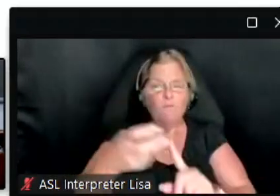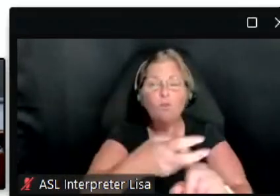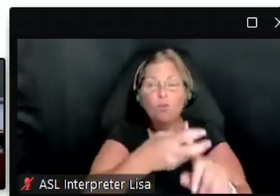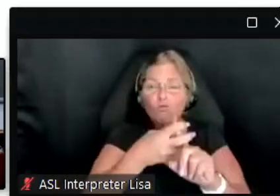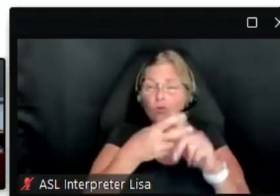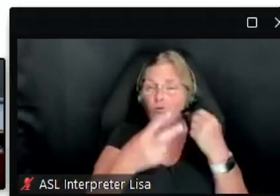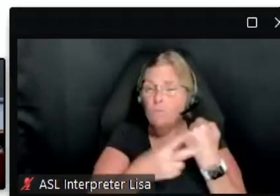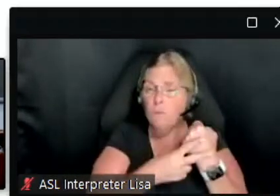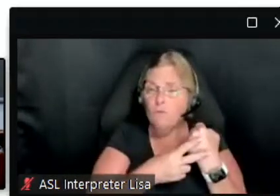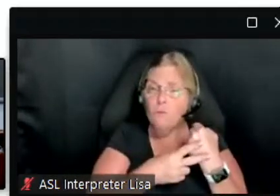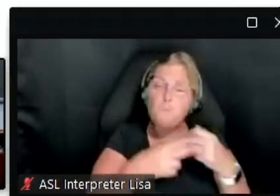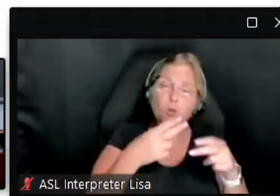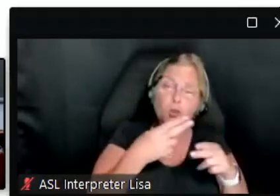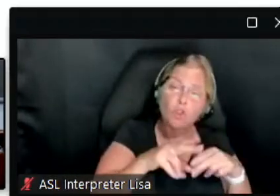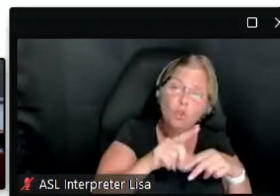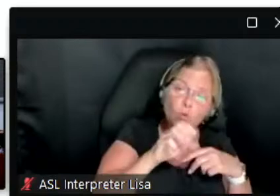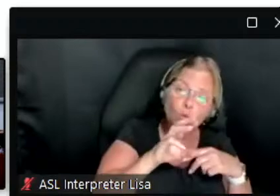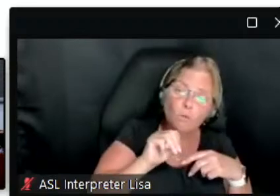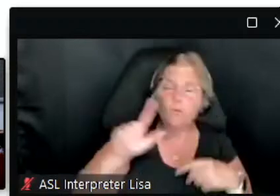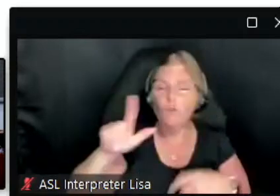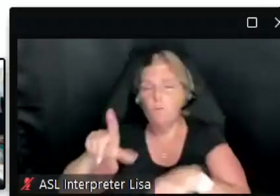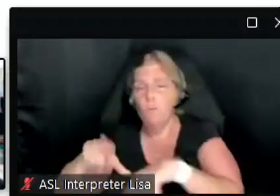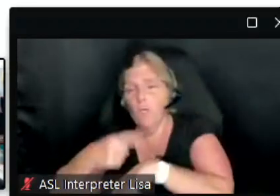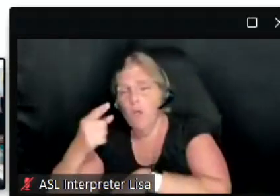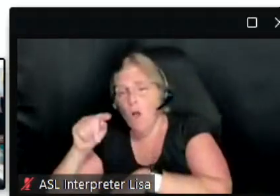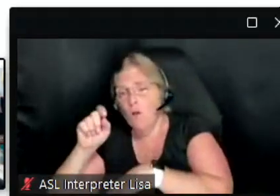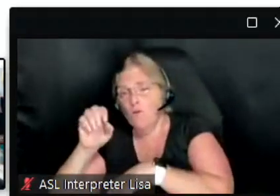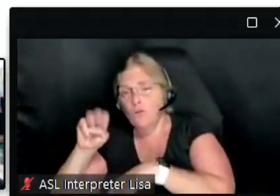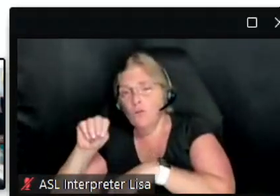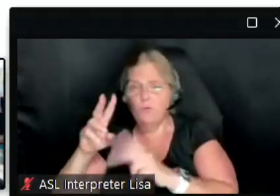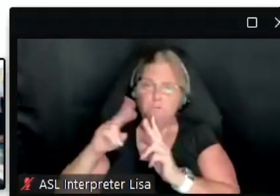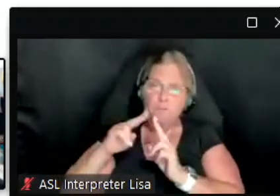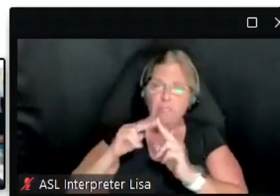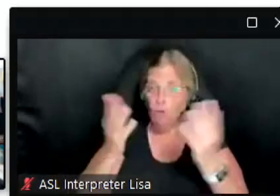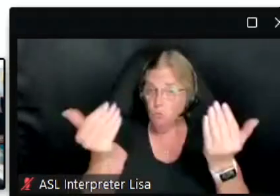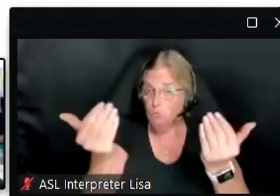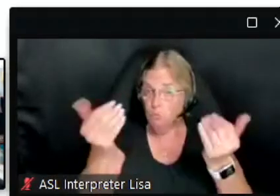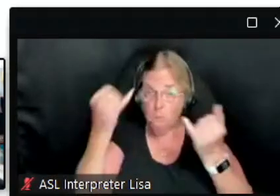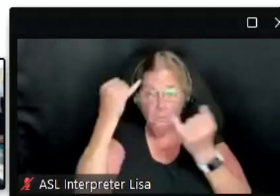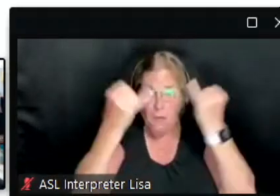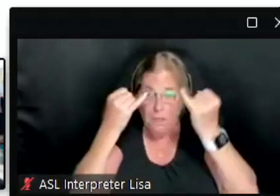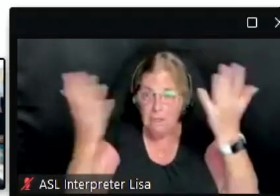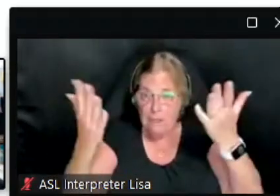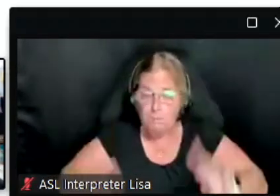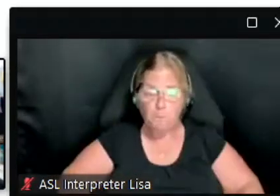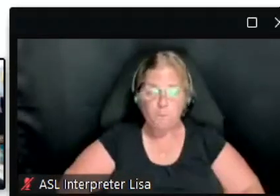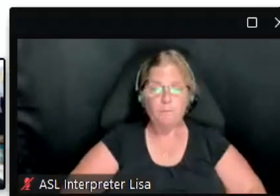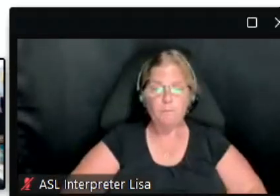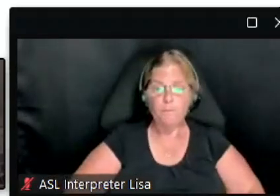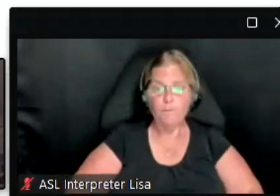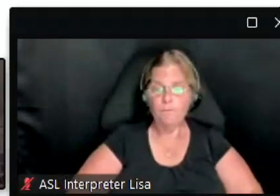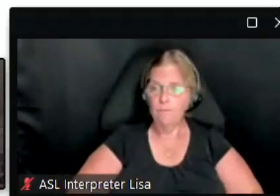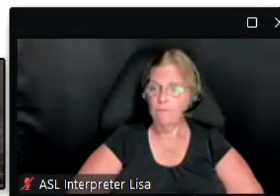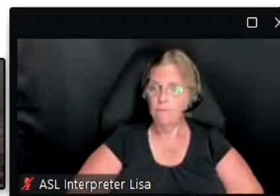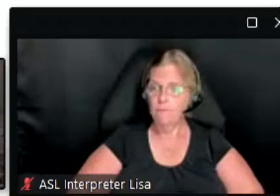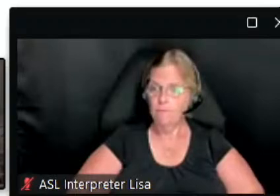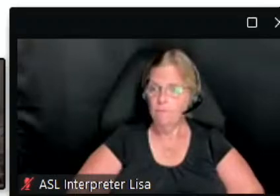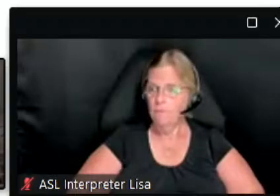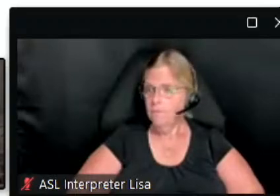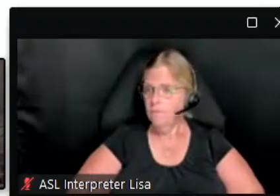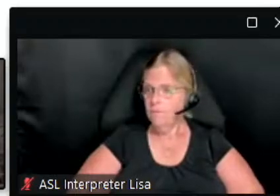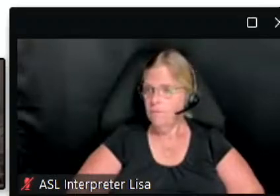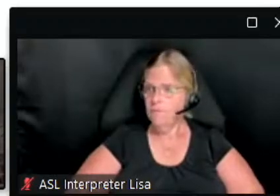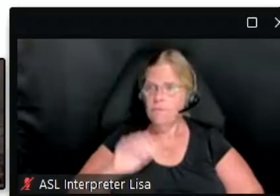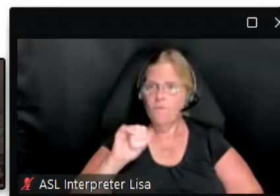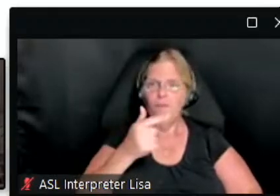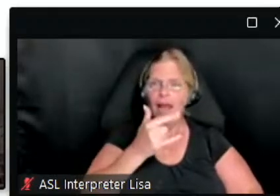retention, either short-term or long-term. What are the ideas for consideration? I'm going to let Aggie or